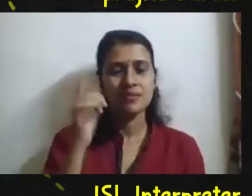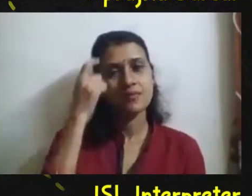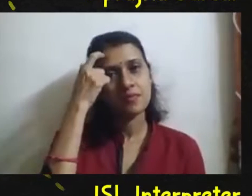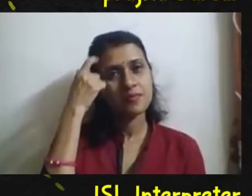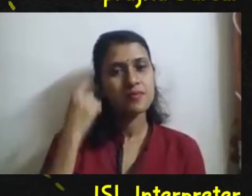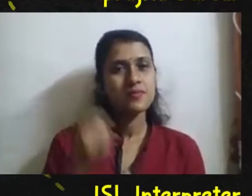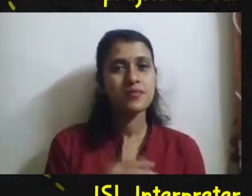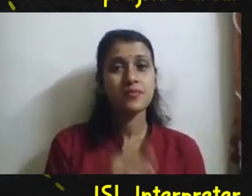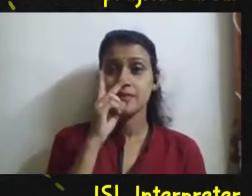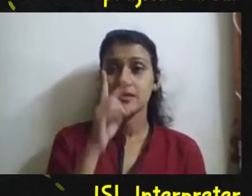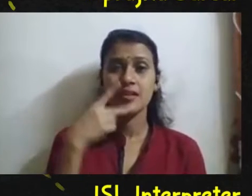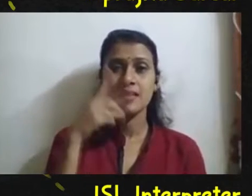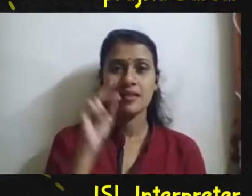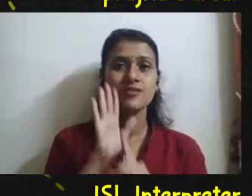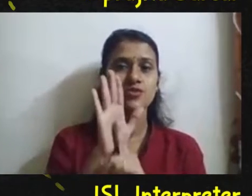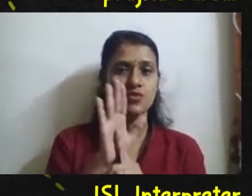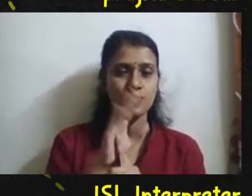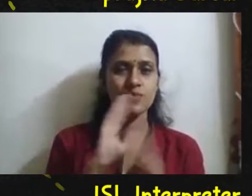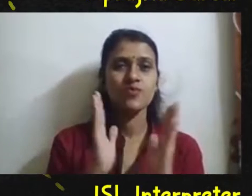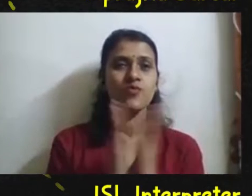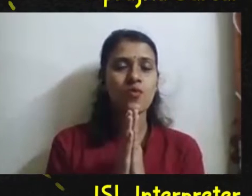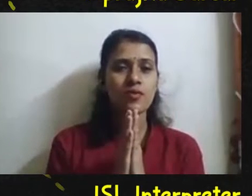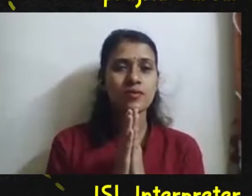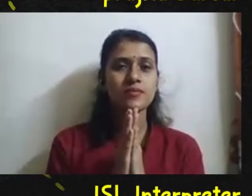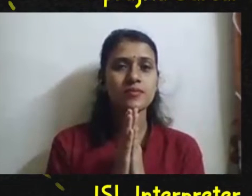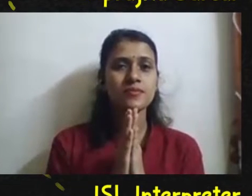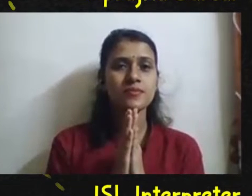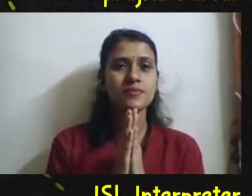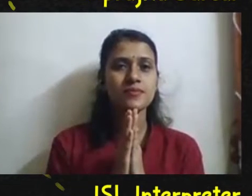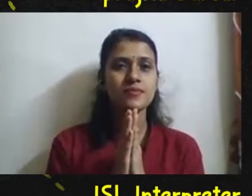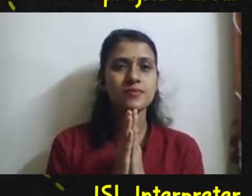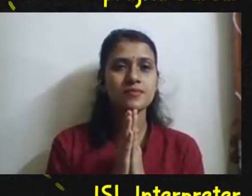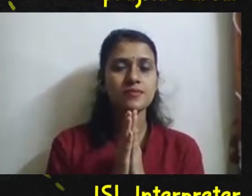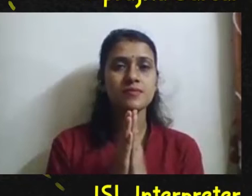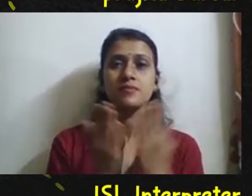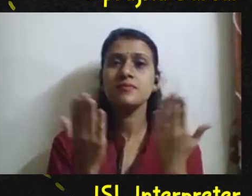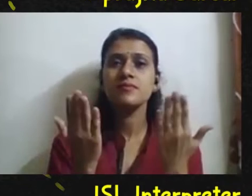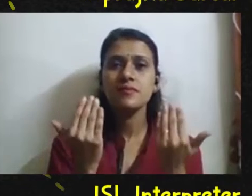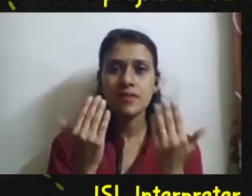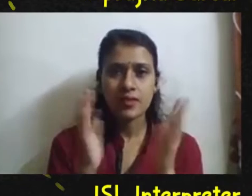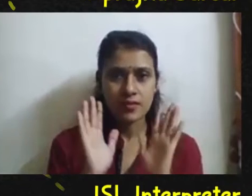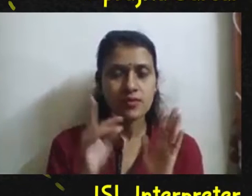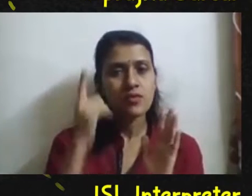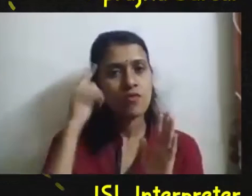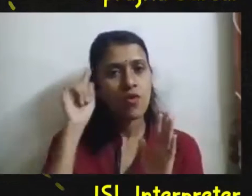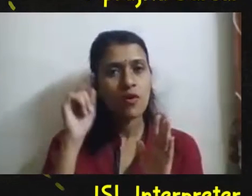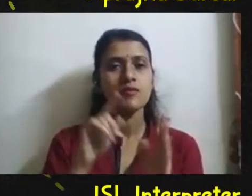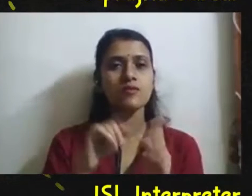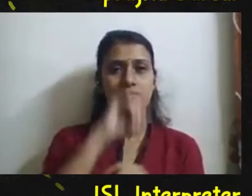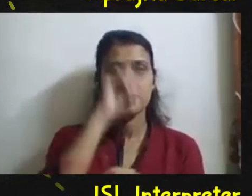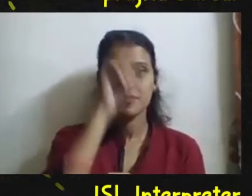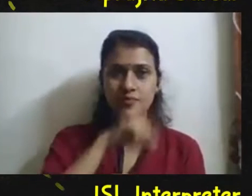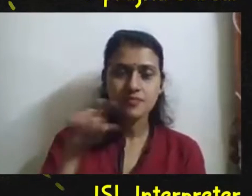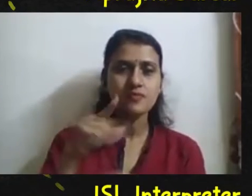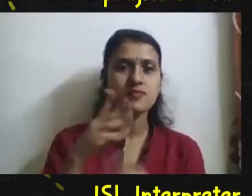Here again, you see a whole package of what all was available to the country, to the nuclear family that was